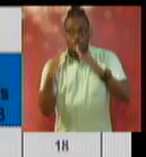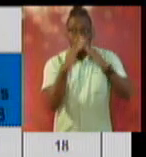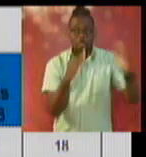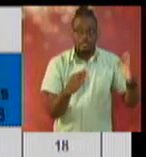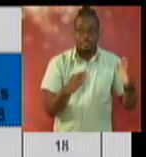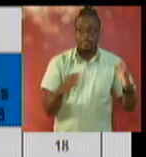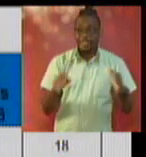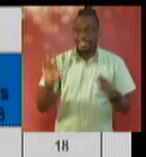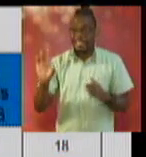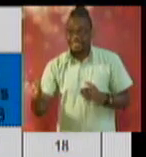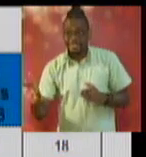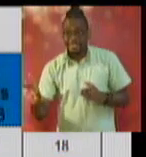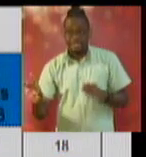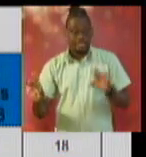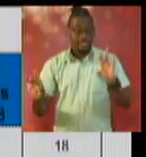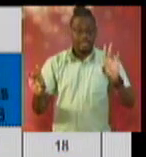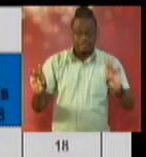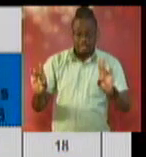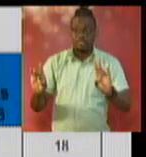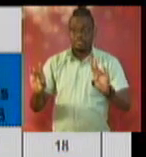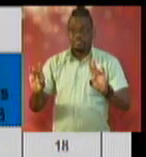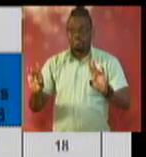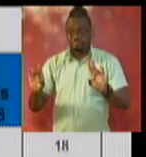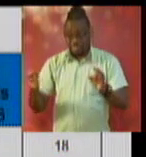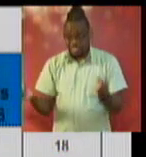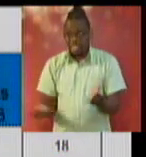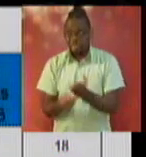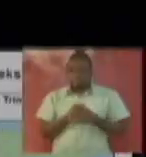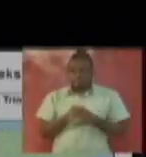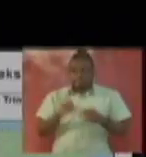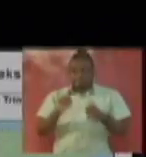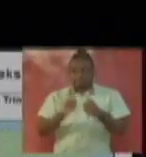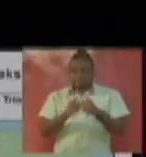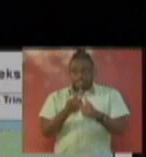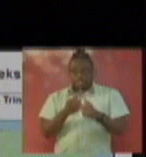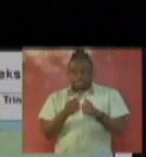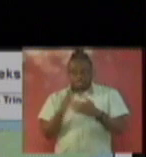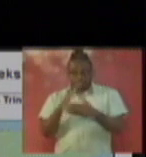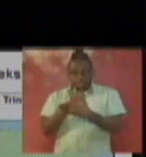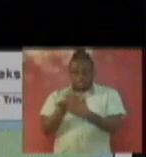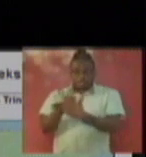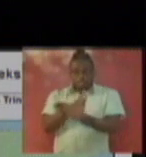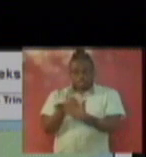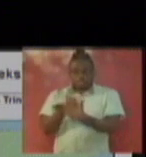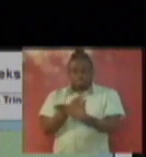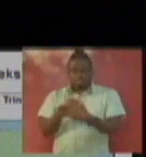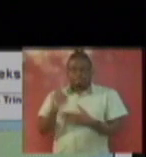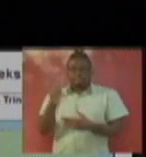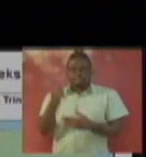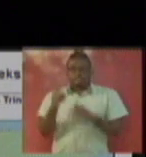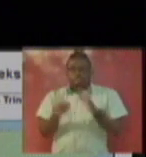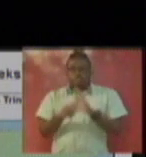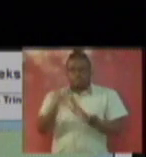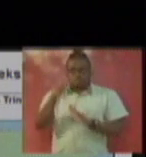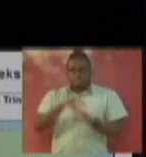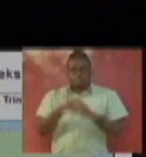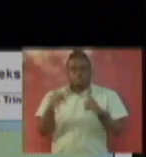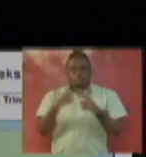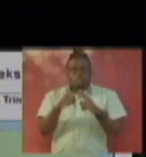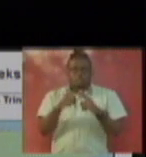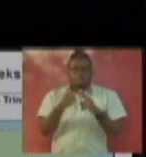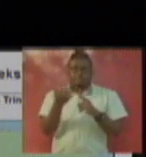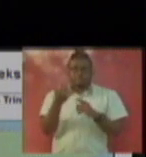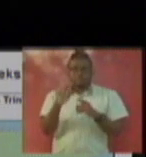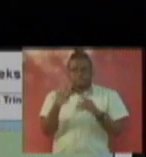us the risk that is there for spread within the home. Mr. Seeram-Singh said there have been increases across